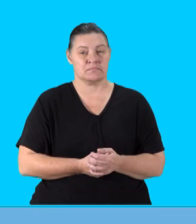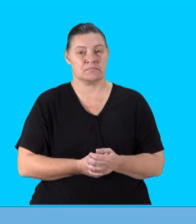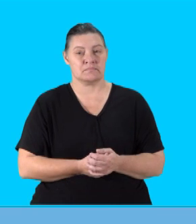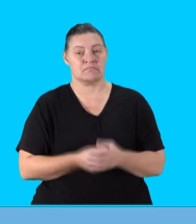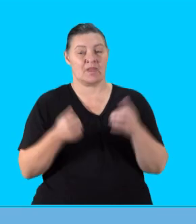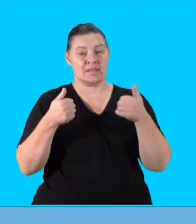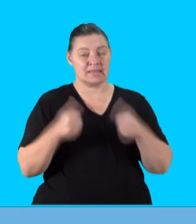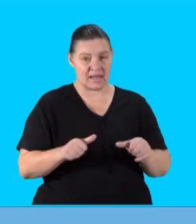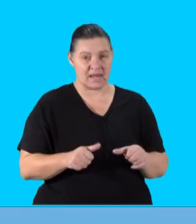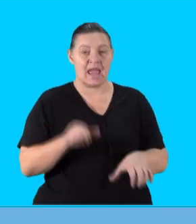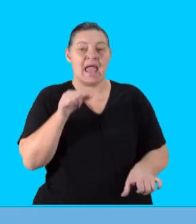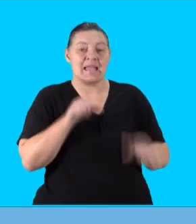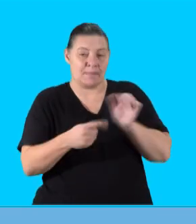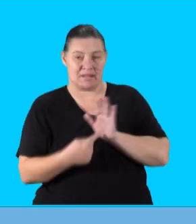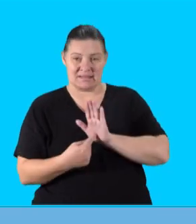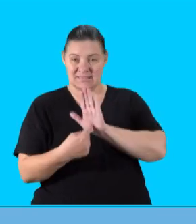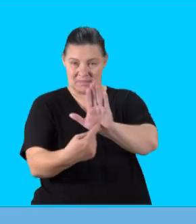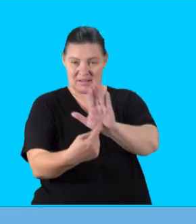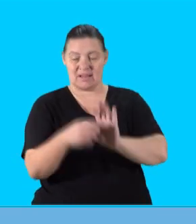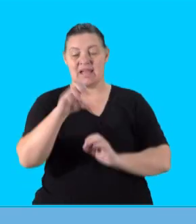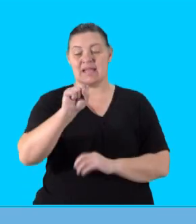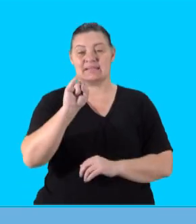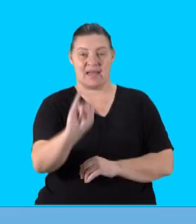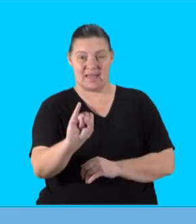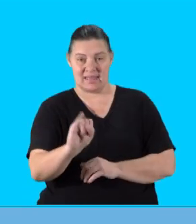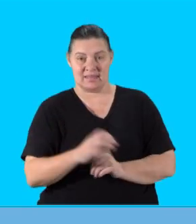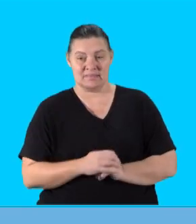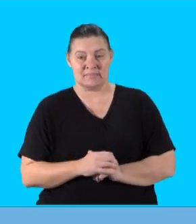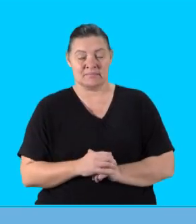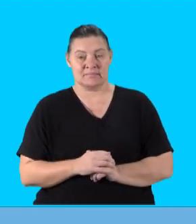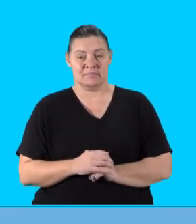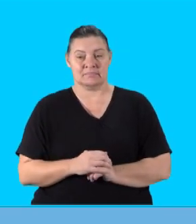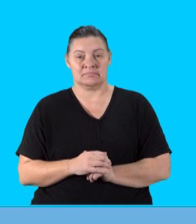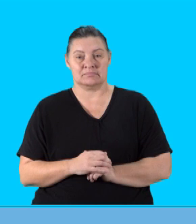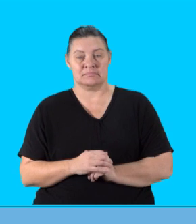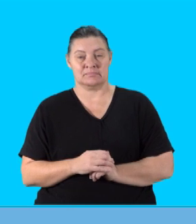And then we have the chemical symbol, Si.